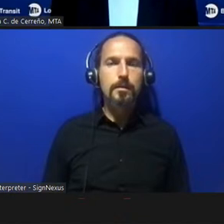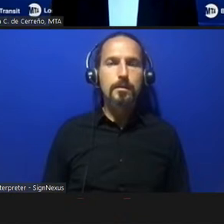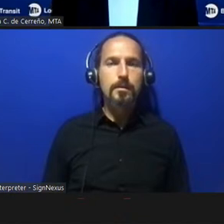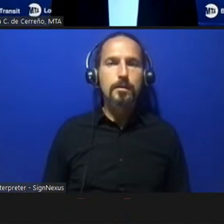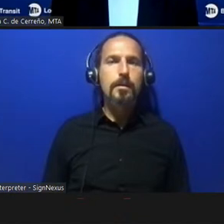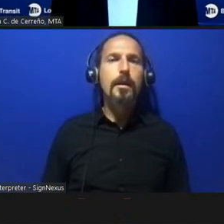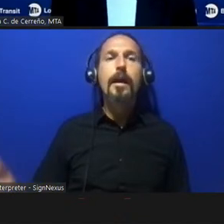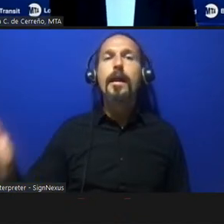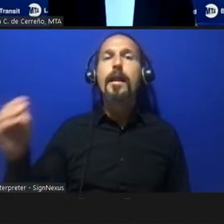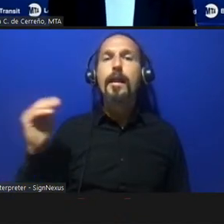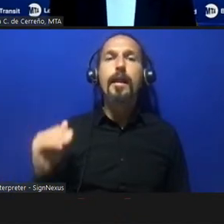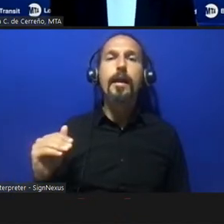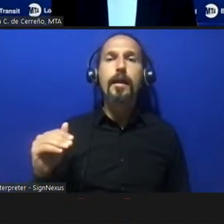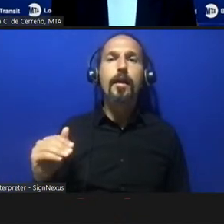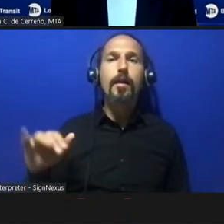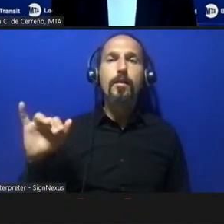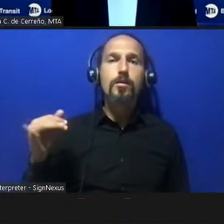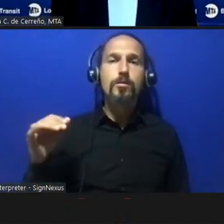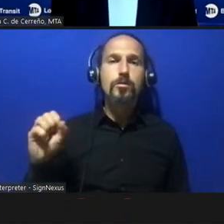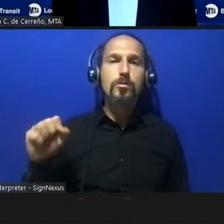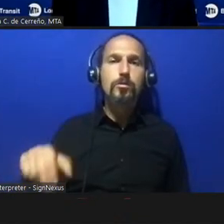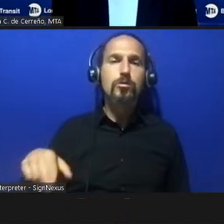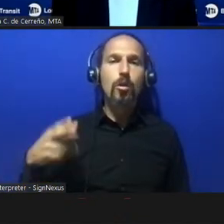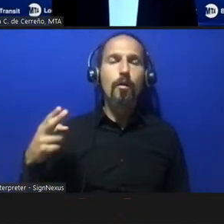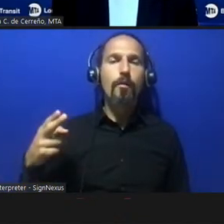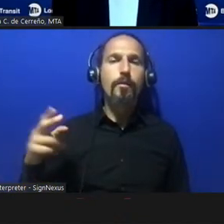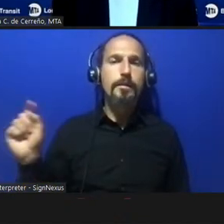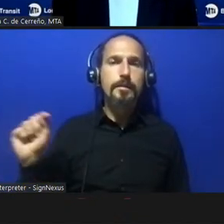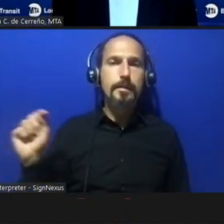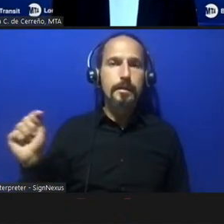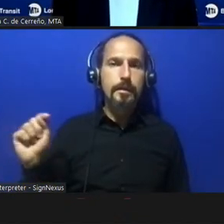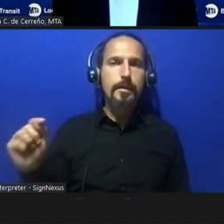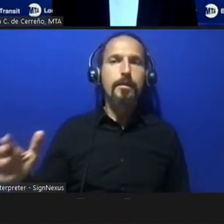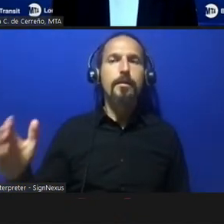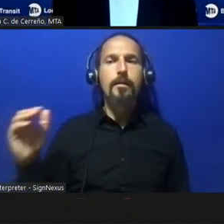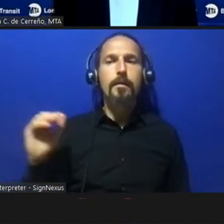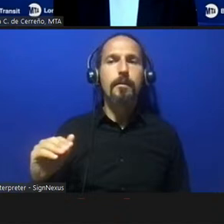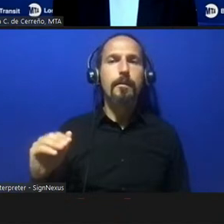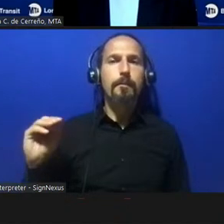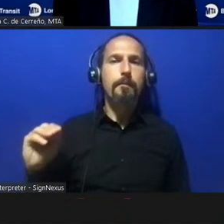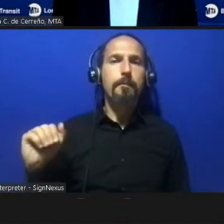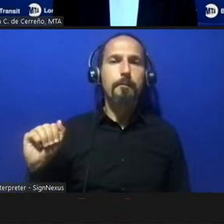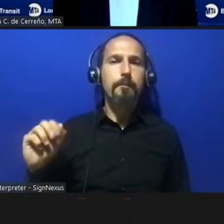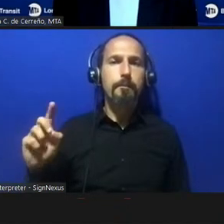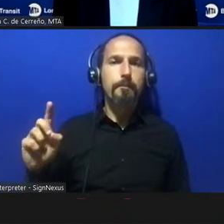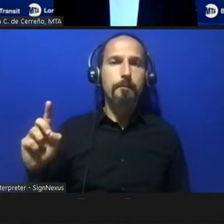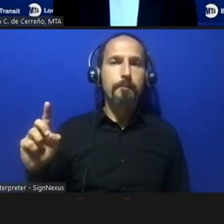our next speaker is joseph tedeschi followed by madeleine rumley